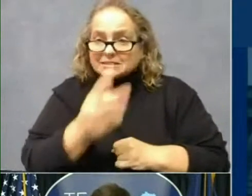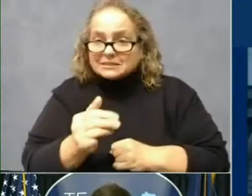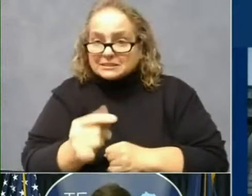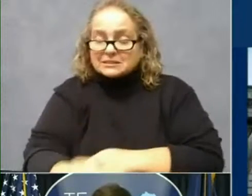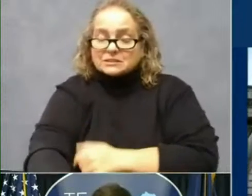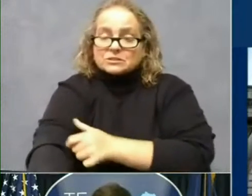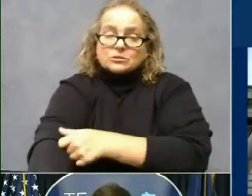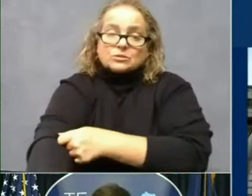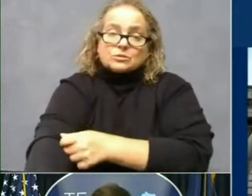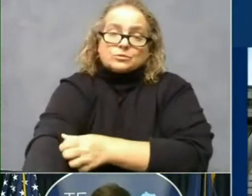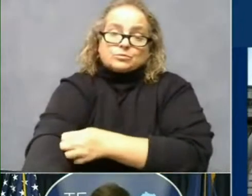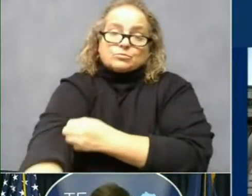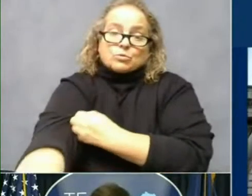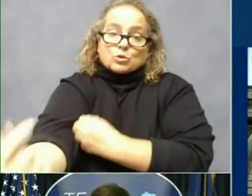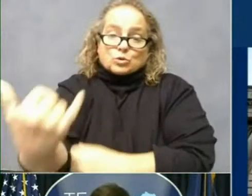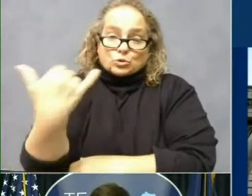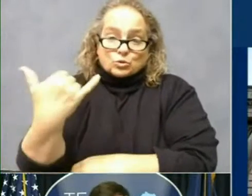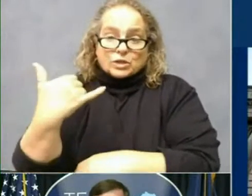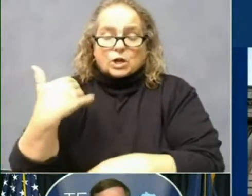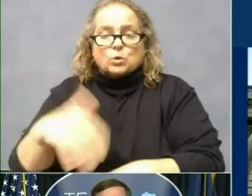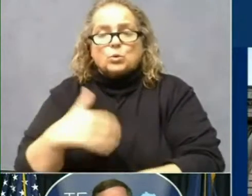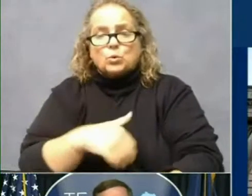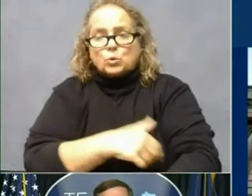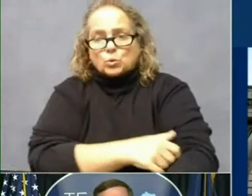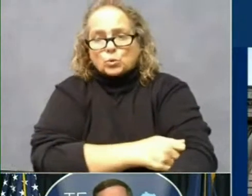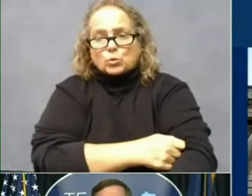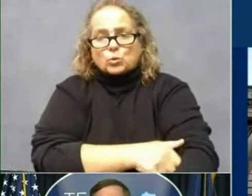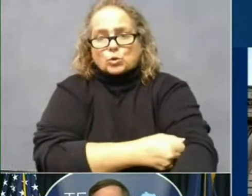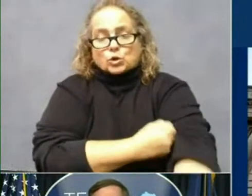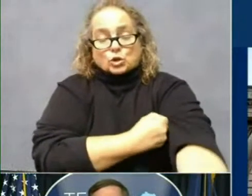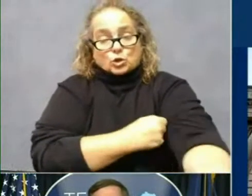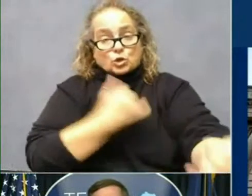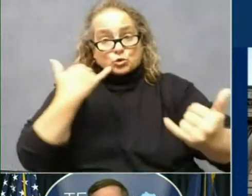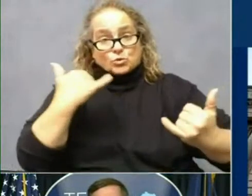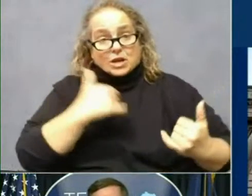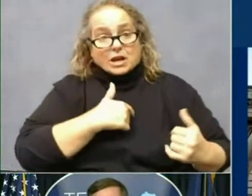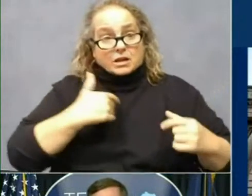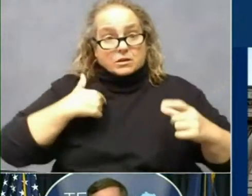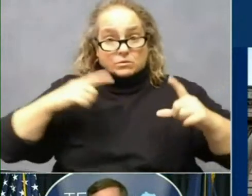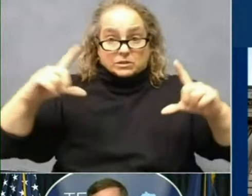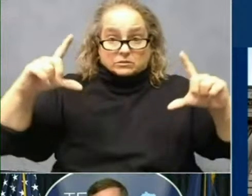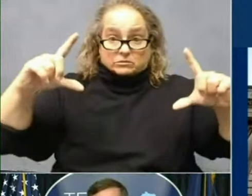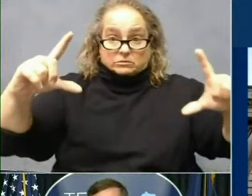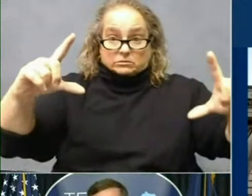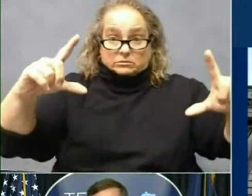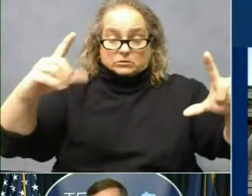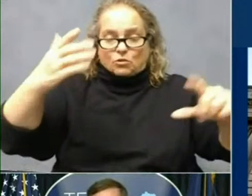special. Today, we hung a wreath on the very front of the Capitol